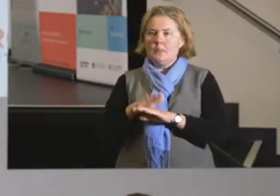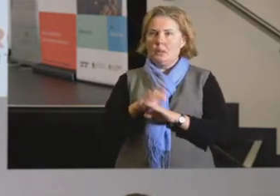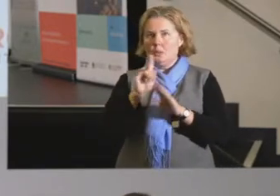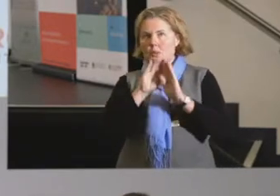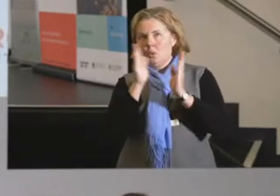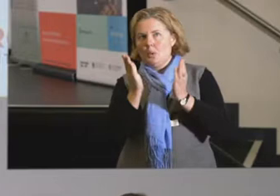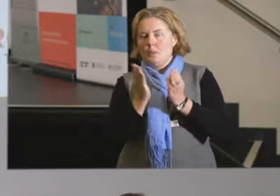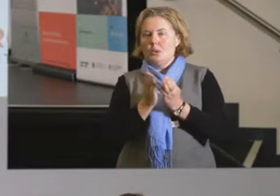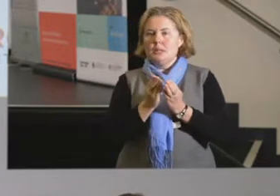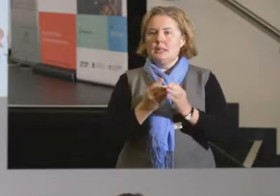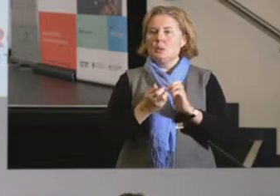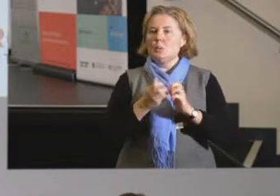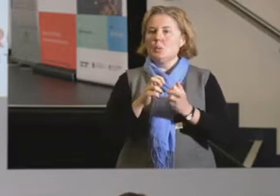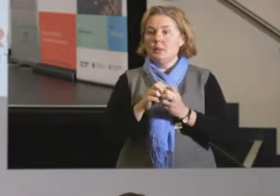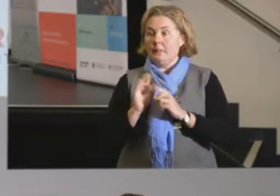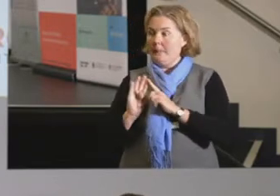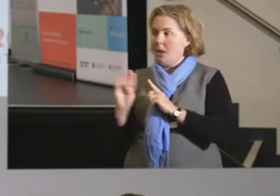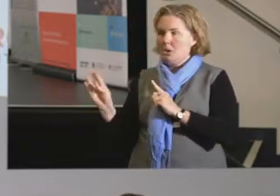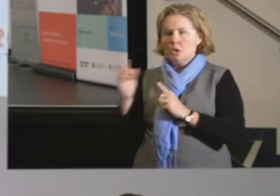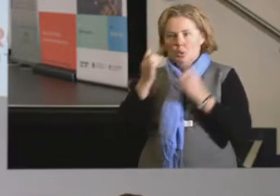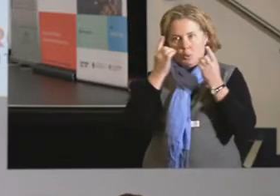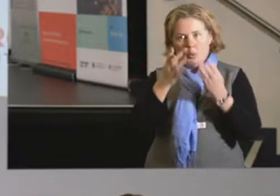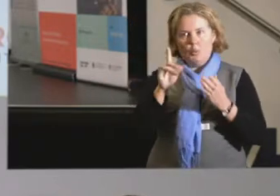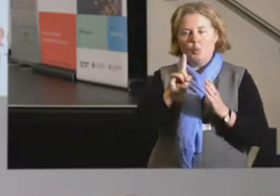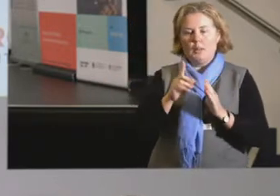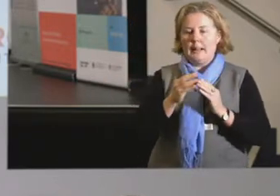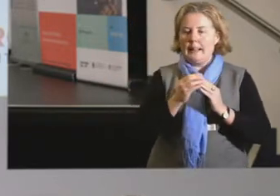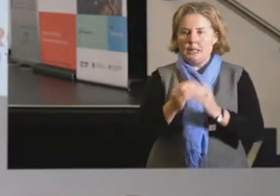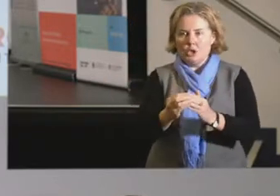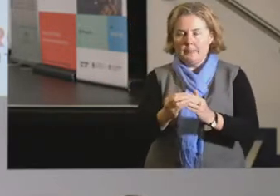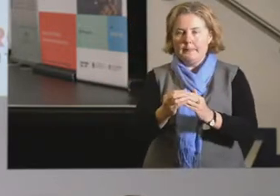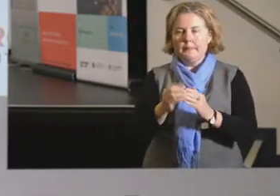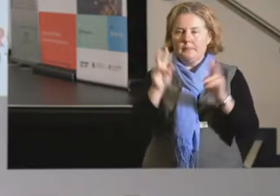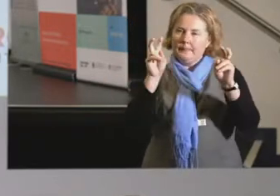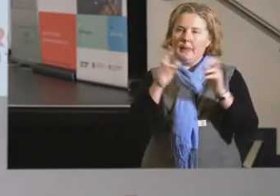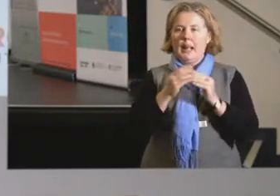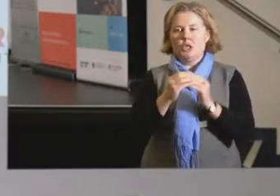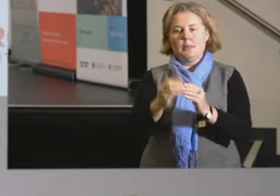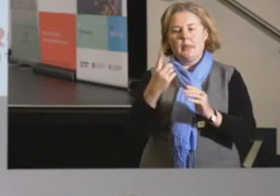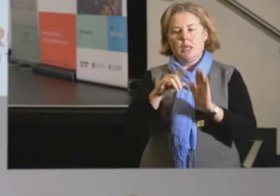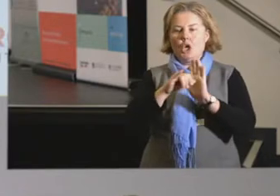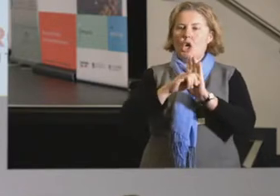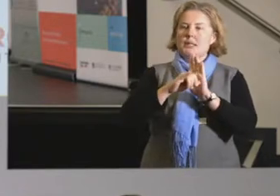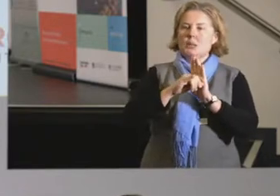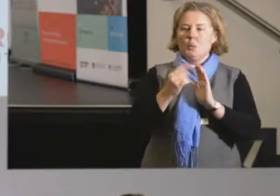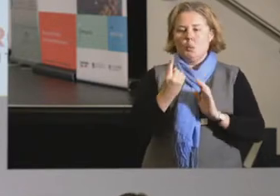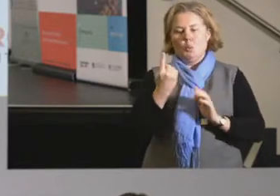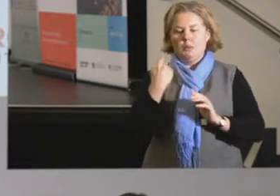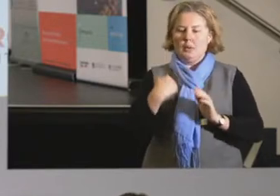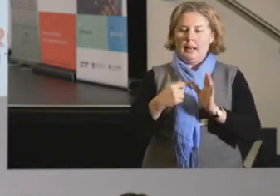the title is Leadership and Identity in a Fragmented World. And just by way of introduction and